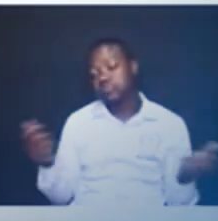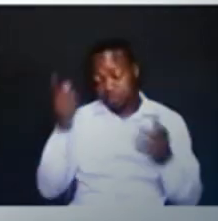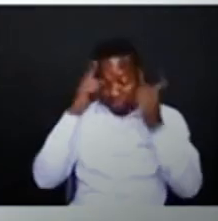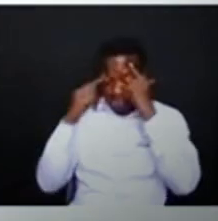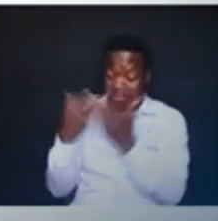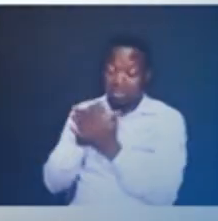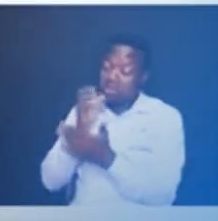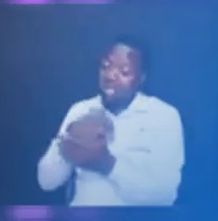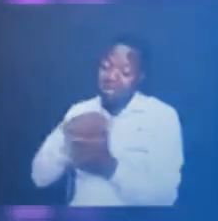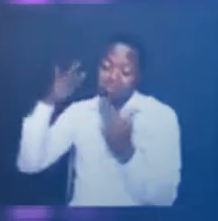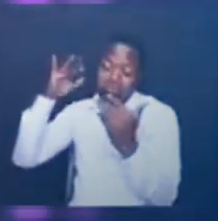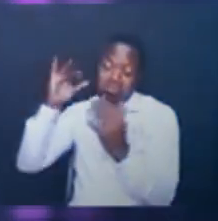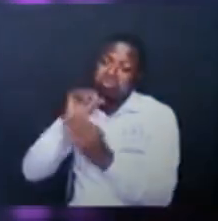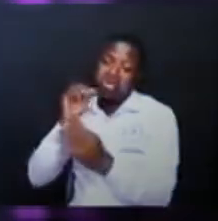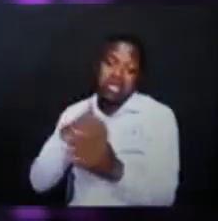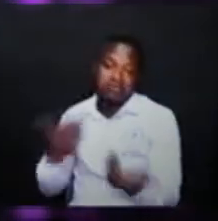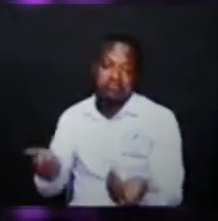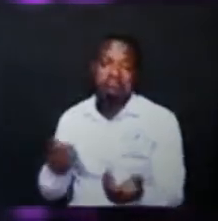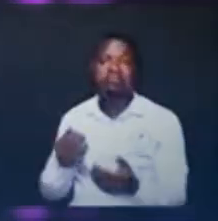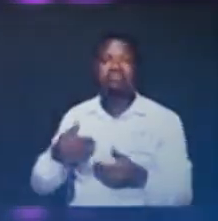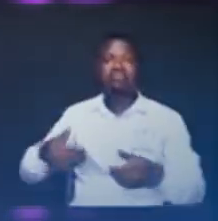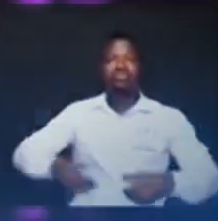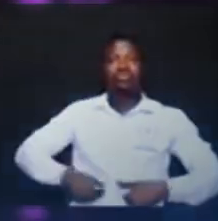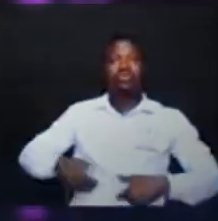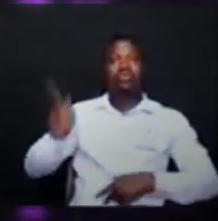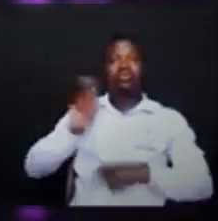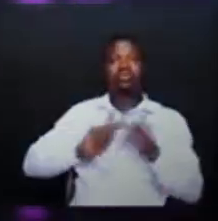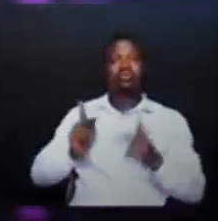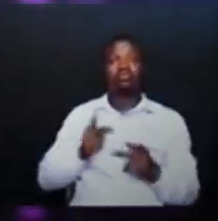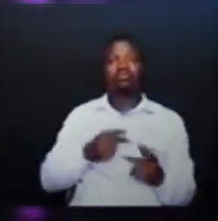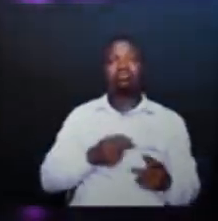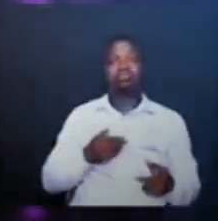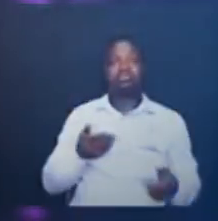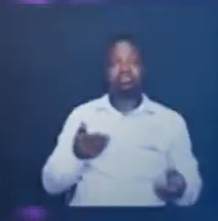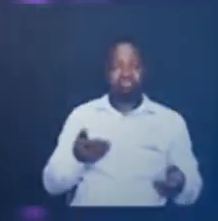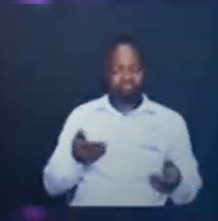hopelessness. Young people pack and leave because of